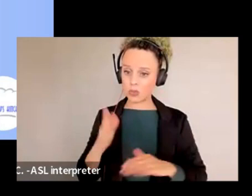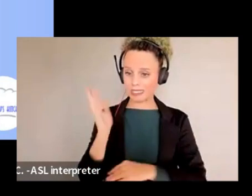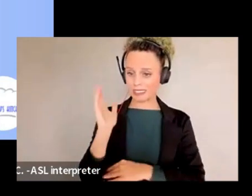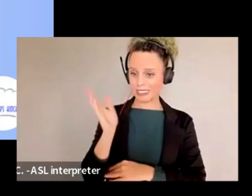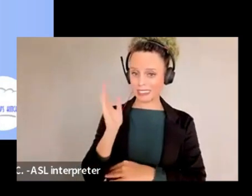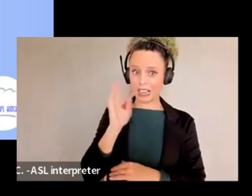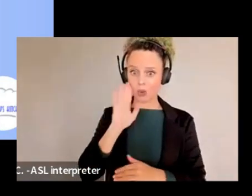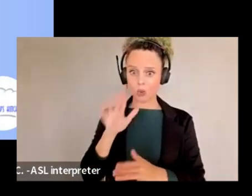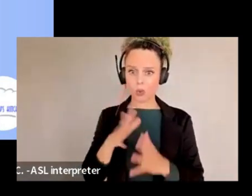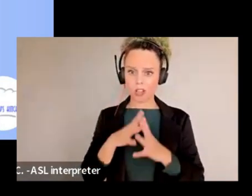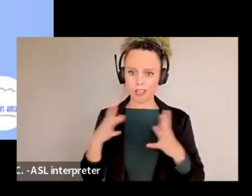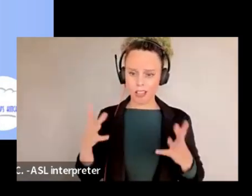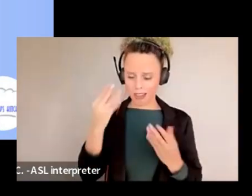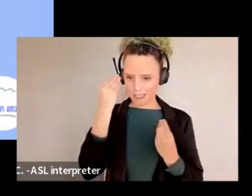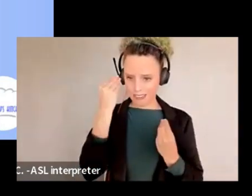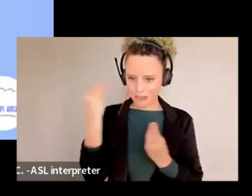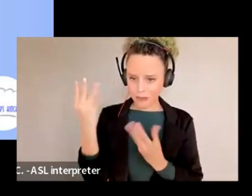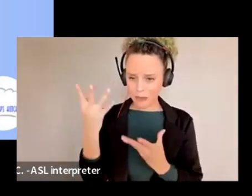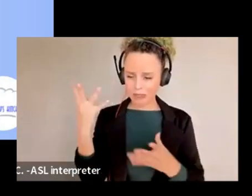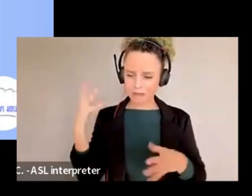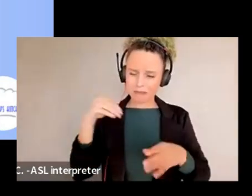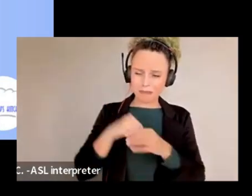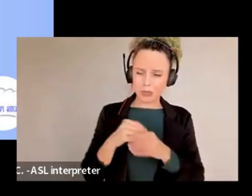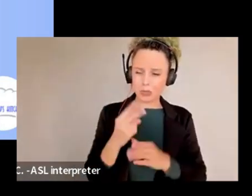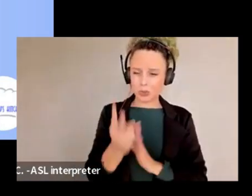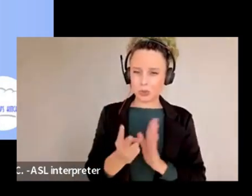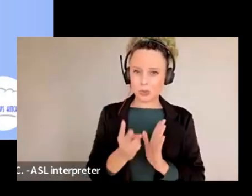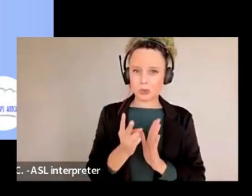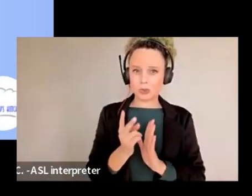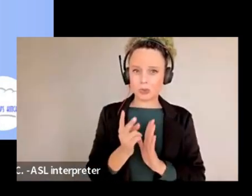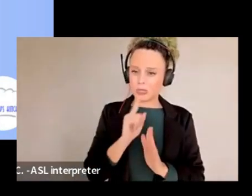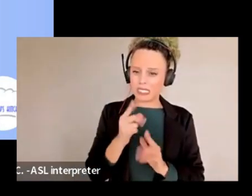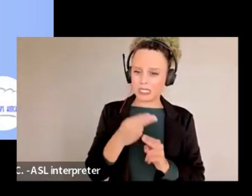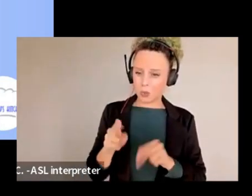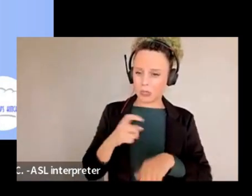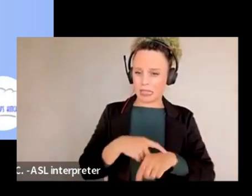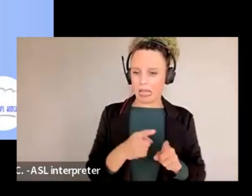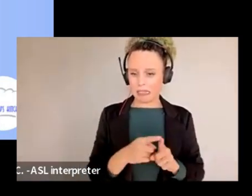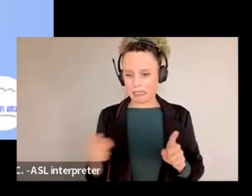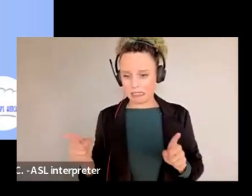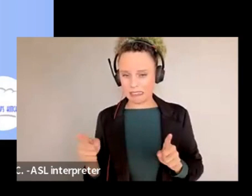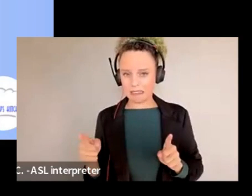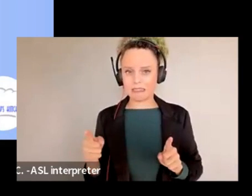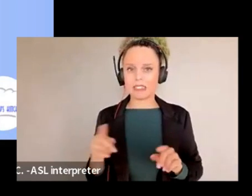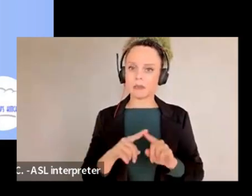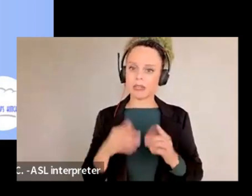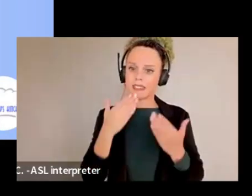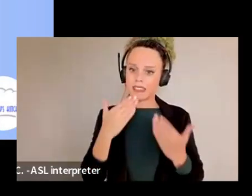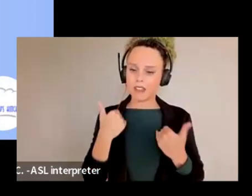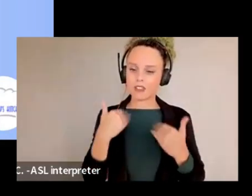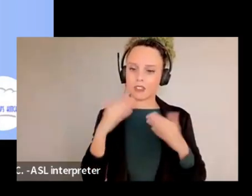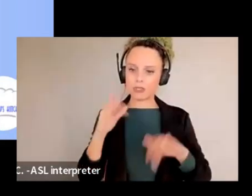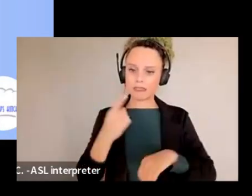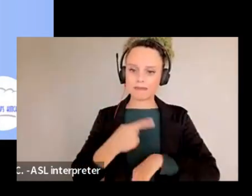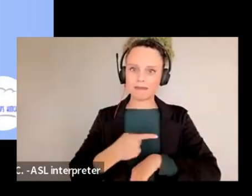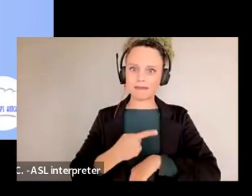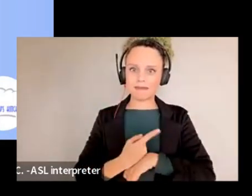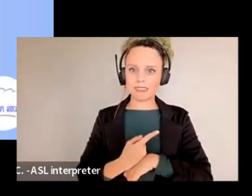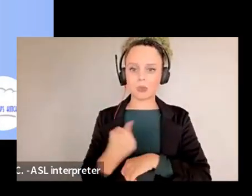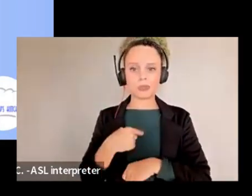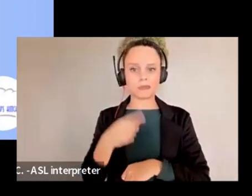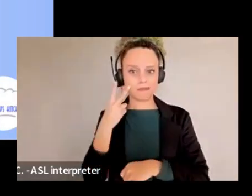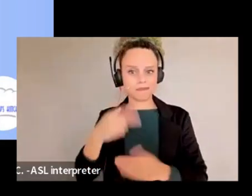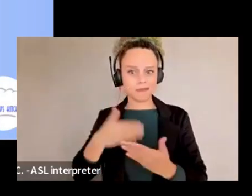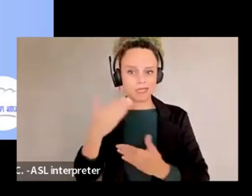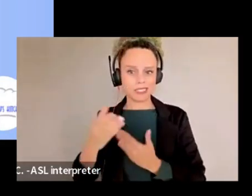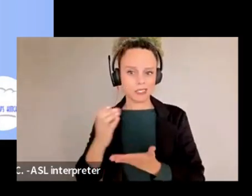Thank you everyone for such a great session. I know that we packed a lot in to too short of a time period and